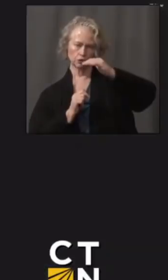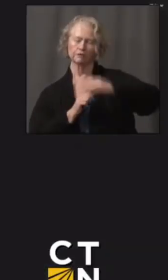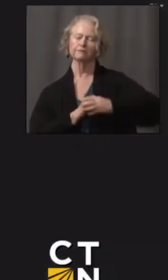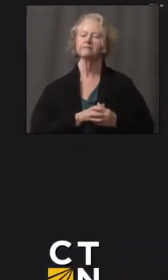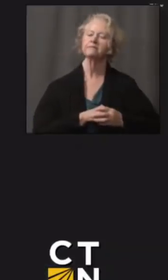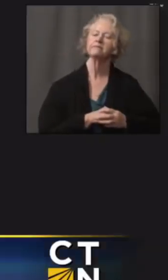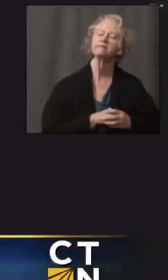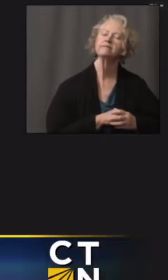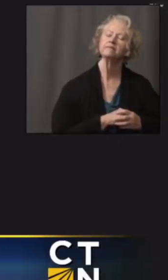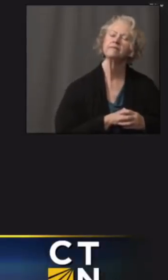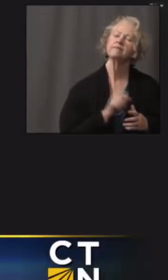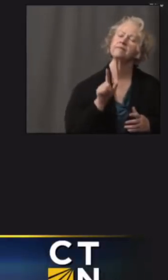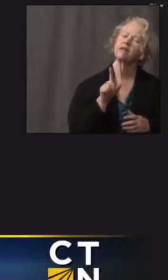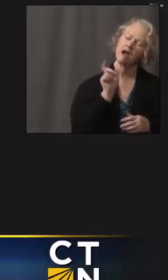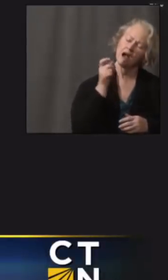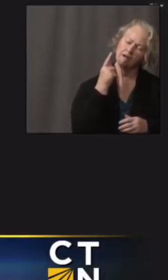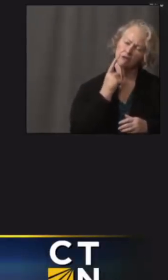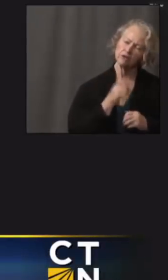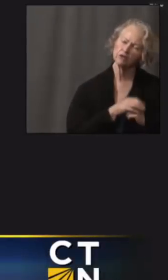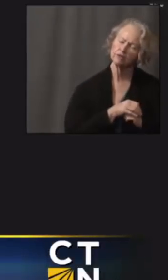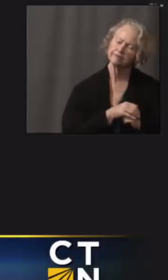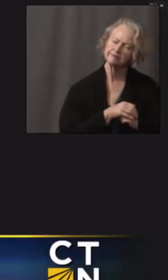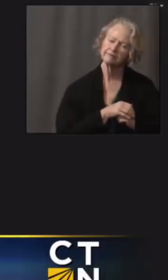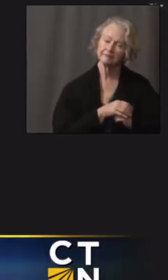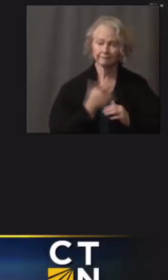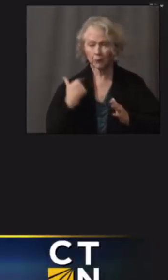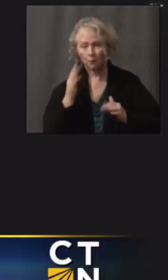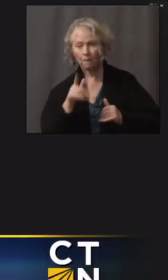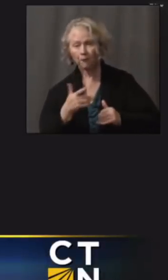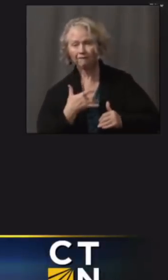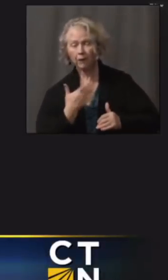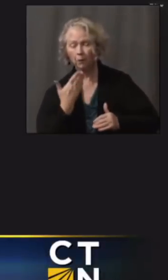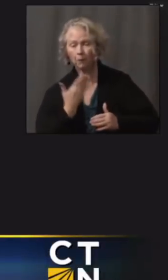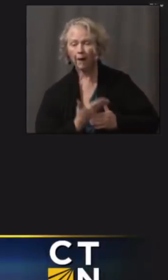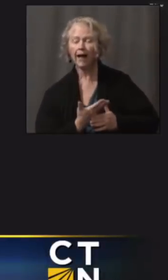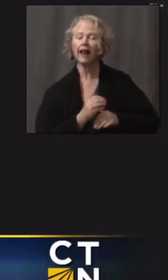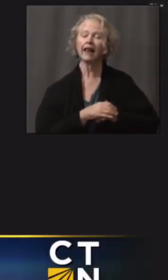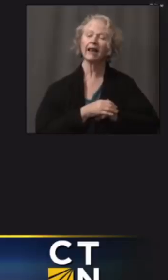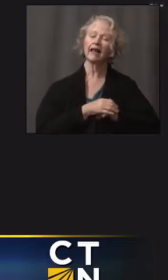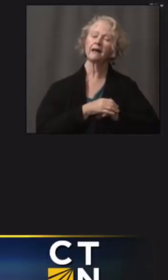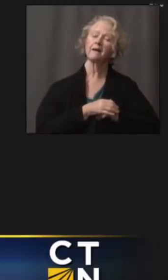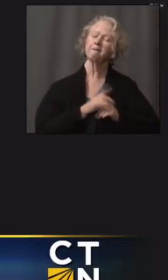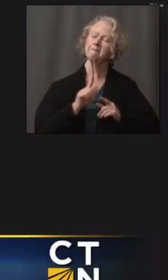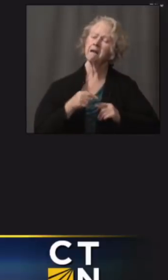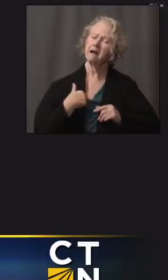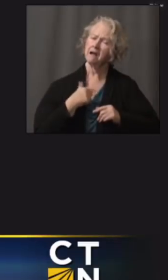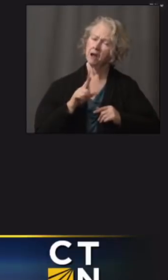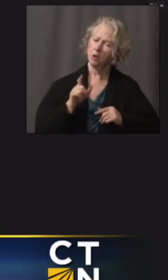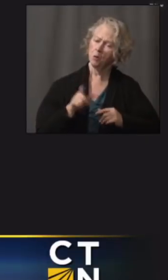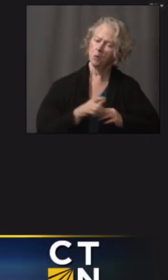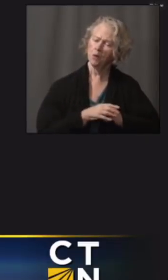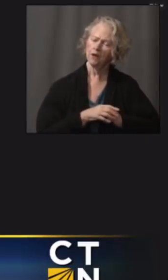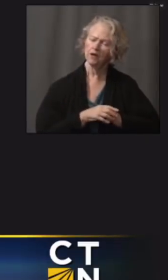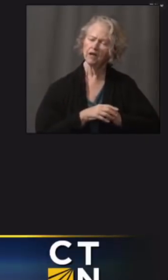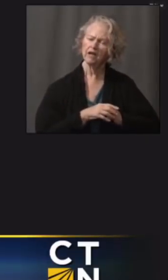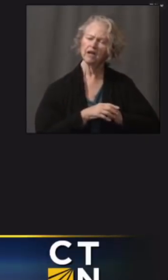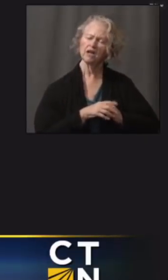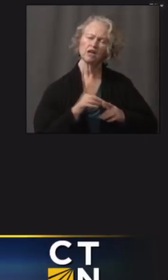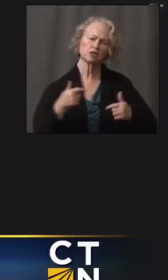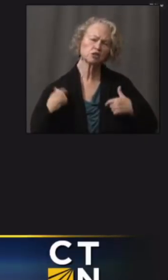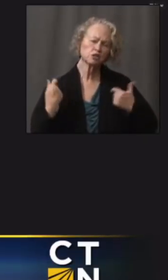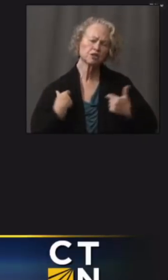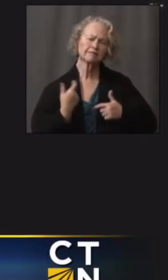And for you, Governor Lamont, first, hope you're feeling well. I wanted to ask you more about gyms